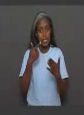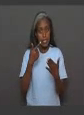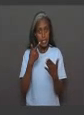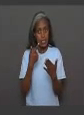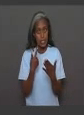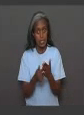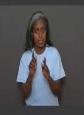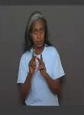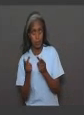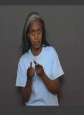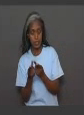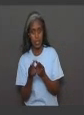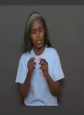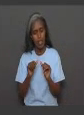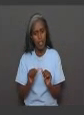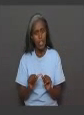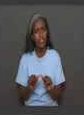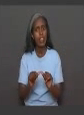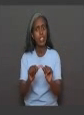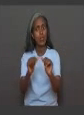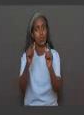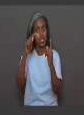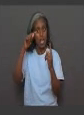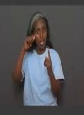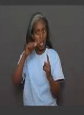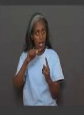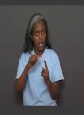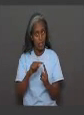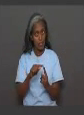This pattern continues until